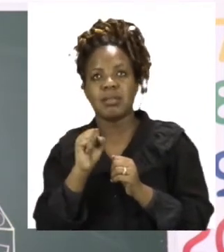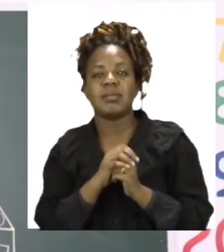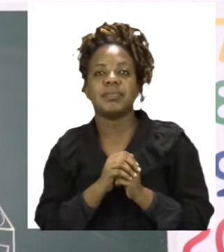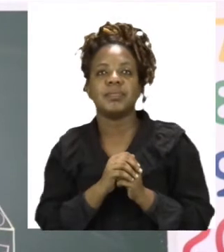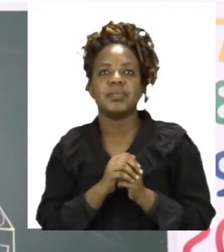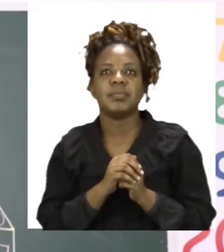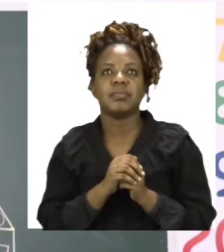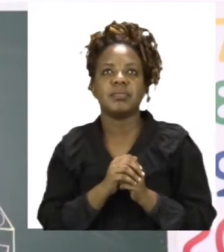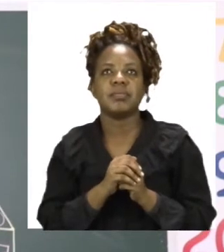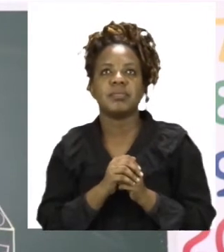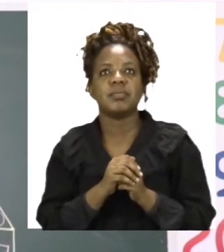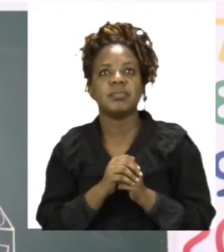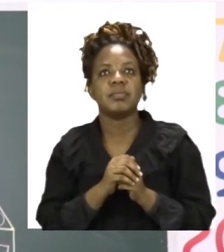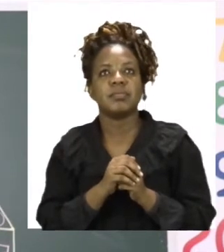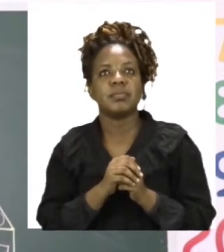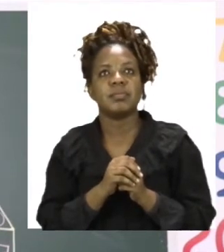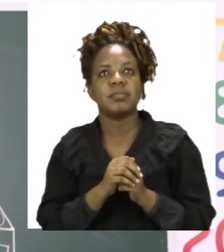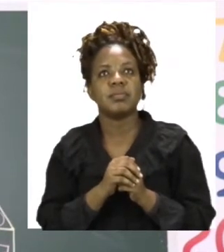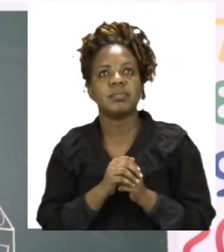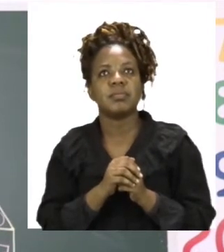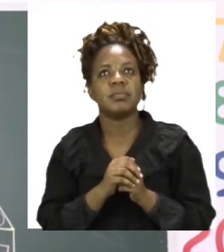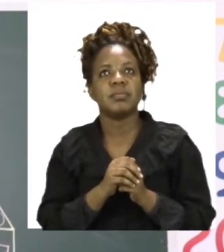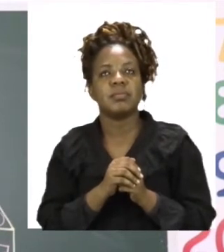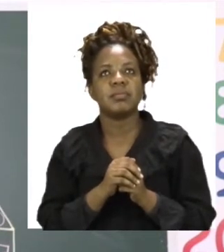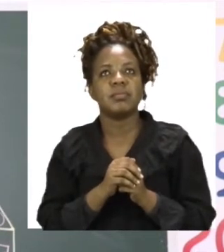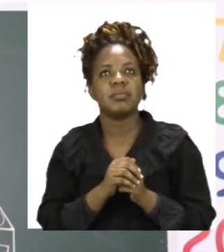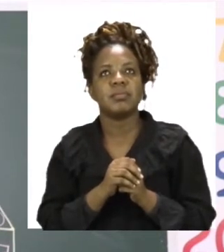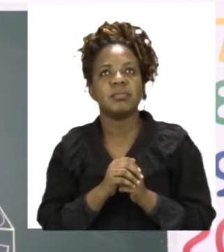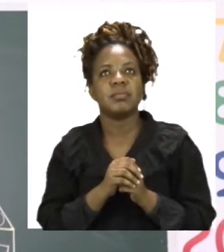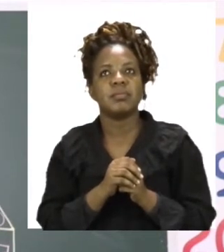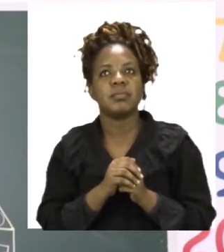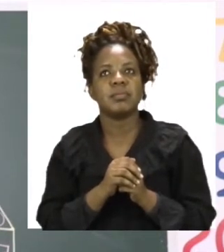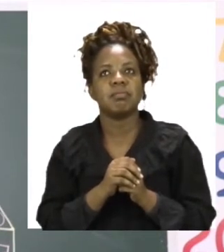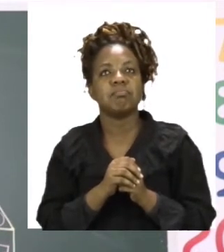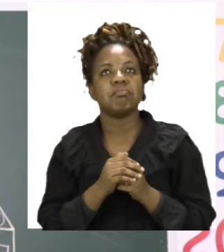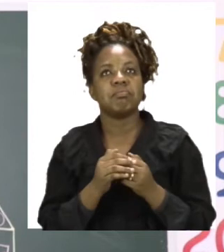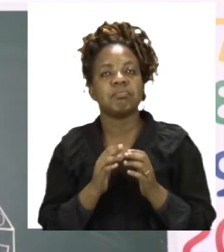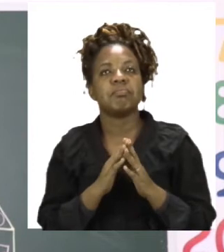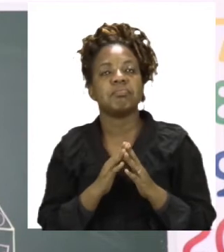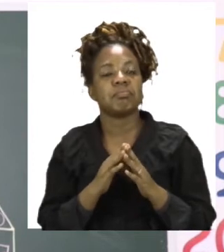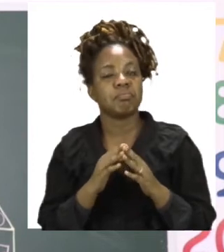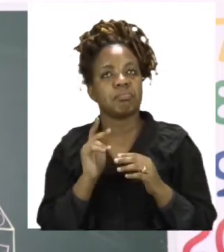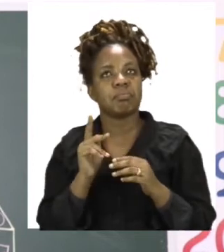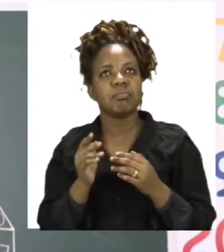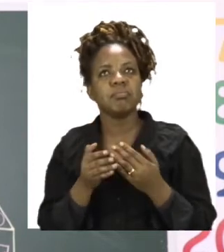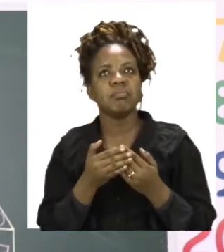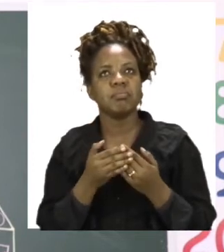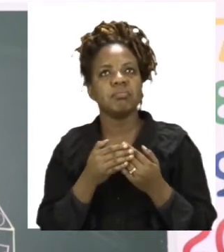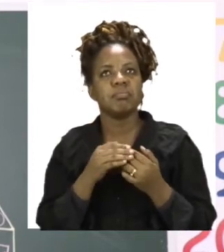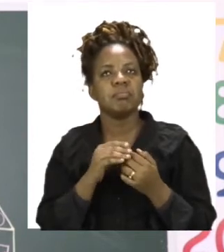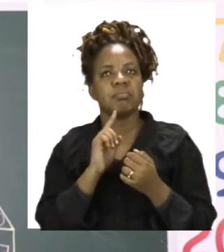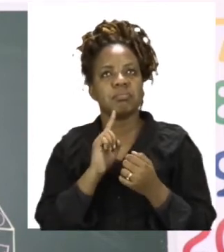going to help him one more. He's almost there at school. We are going to help Petrus. So far, he's been having a